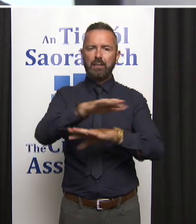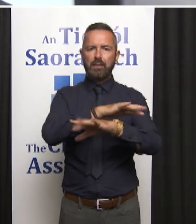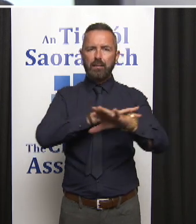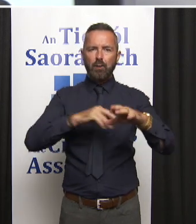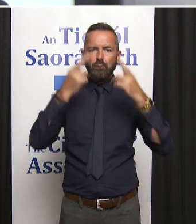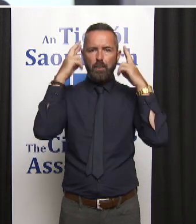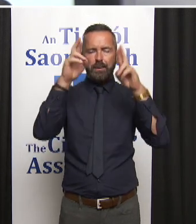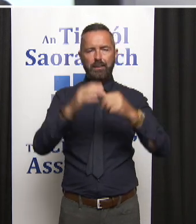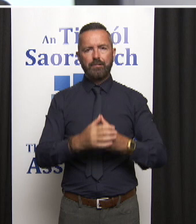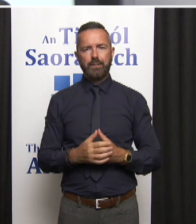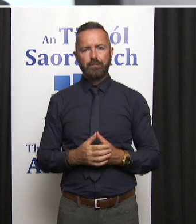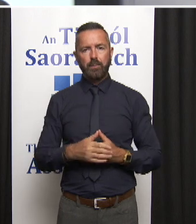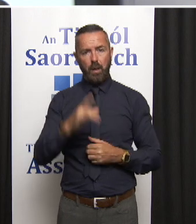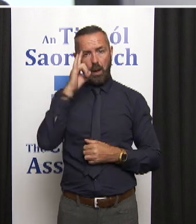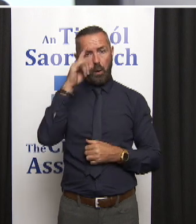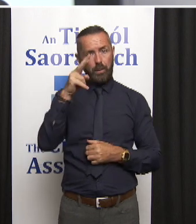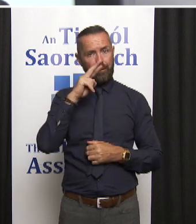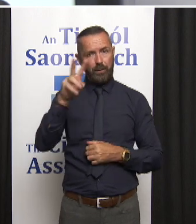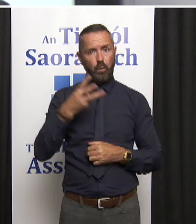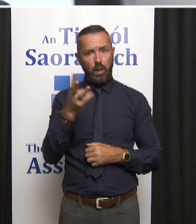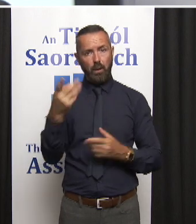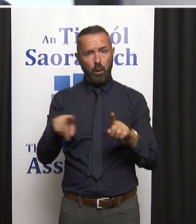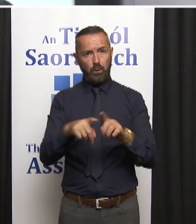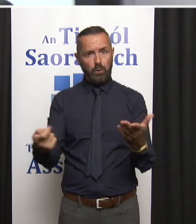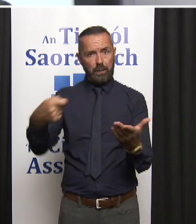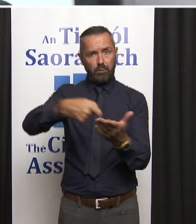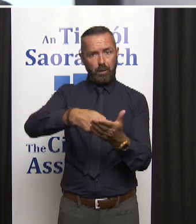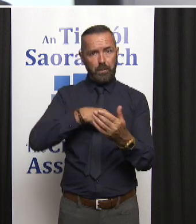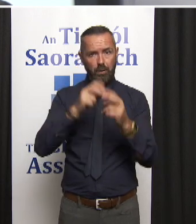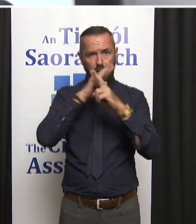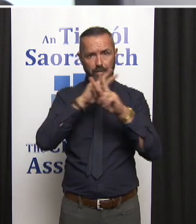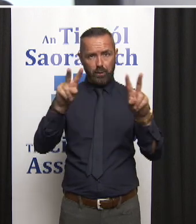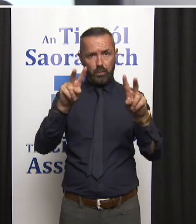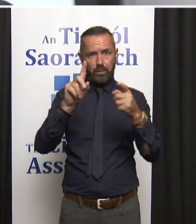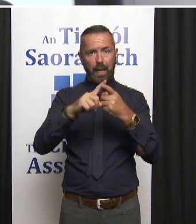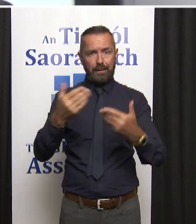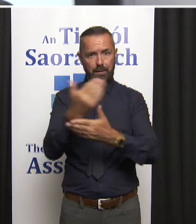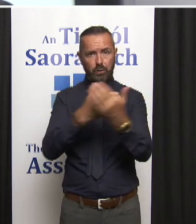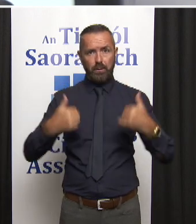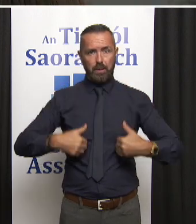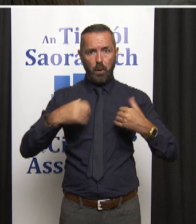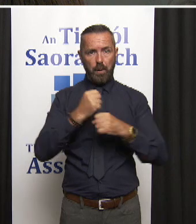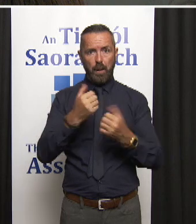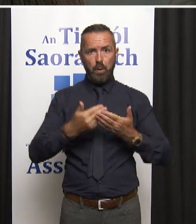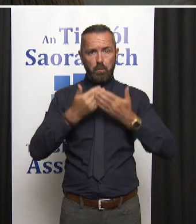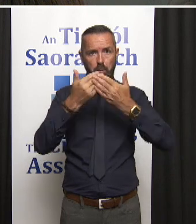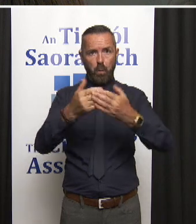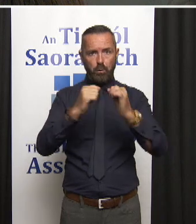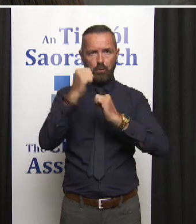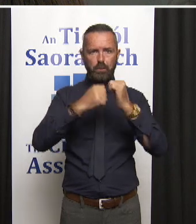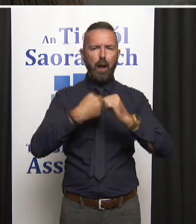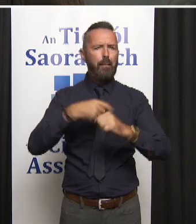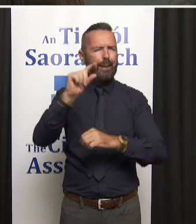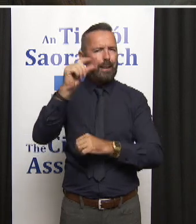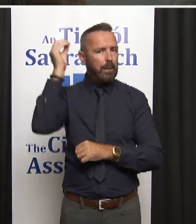representatives. I hope these views will contribute to your discussions this morning about the proposed structures. I'm conscious,